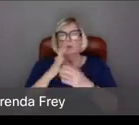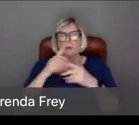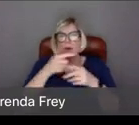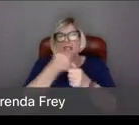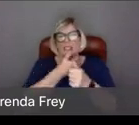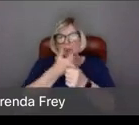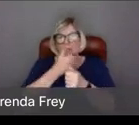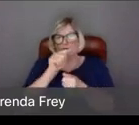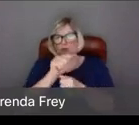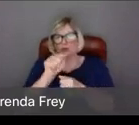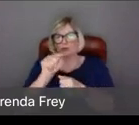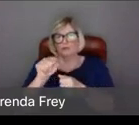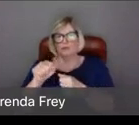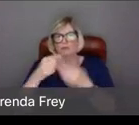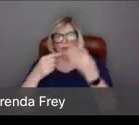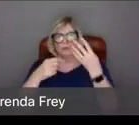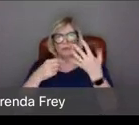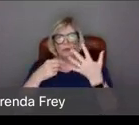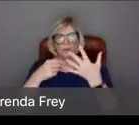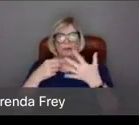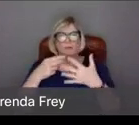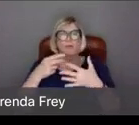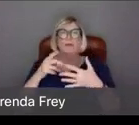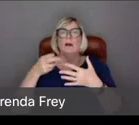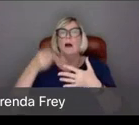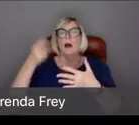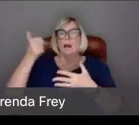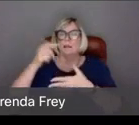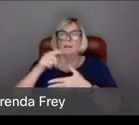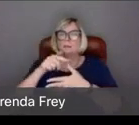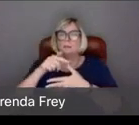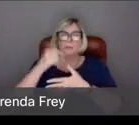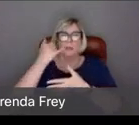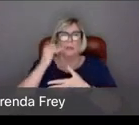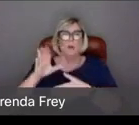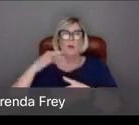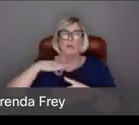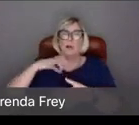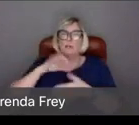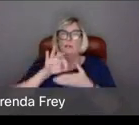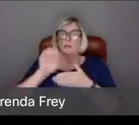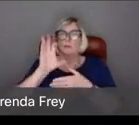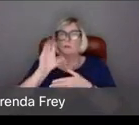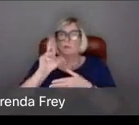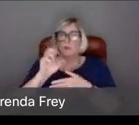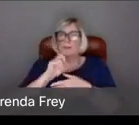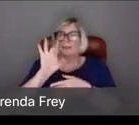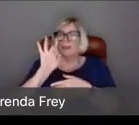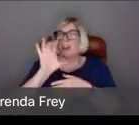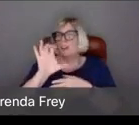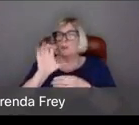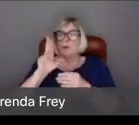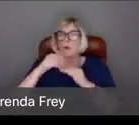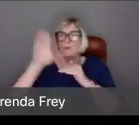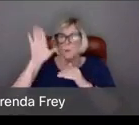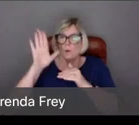means. And we'll start with the highest. So if your credit score is 800 plus,